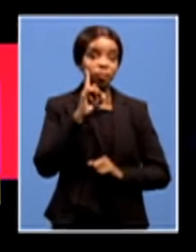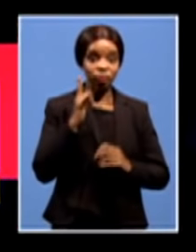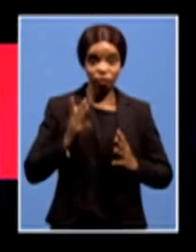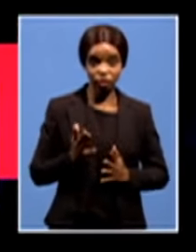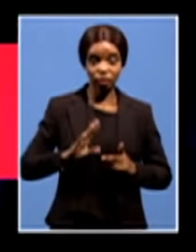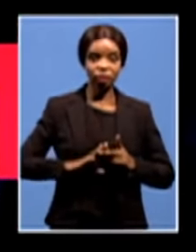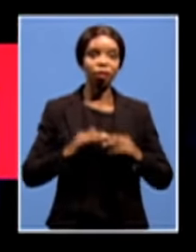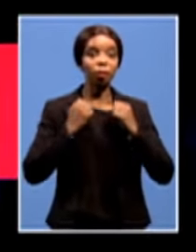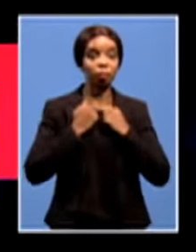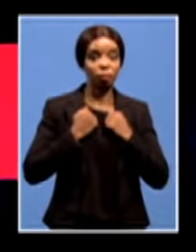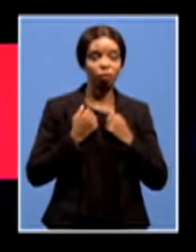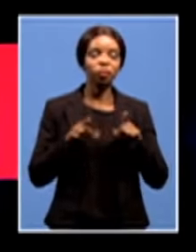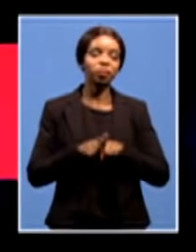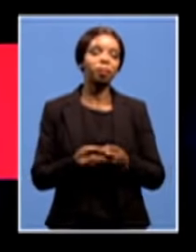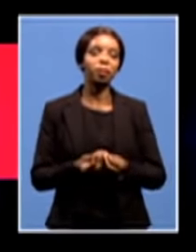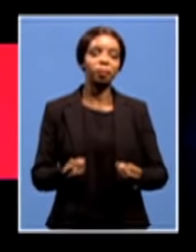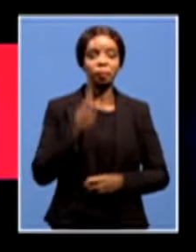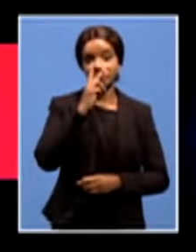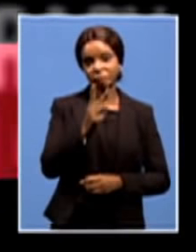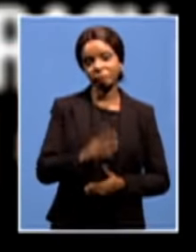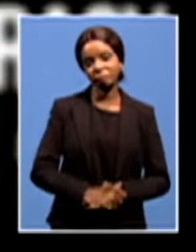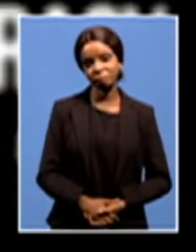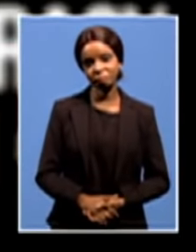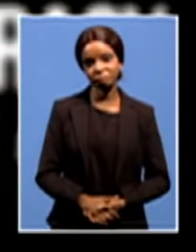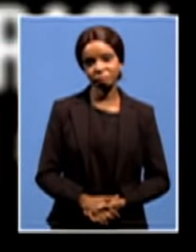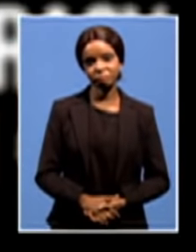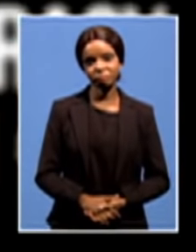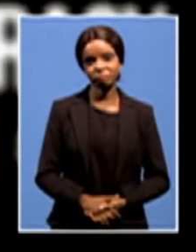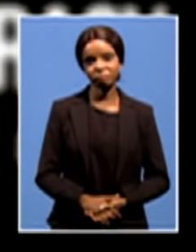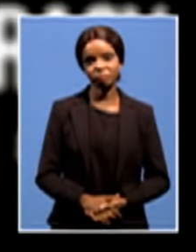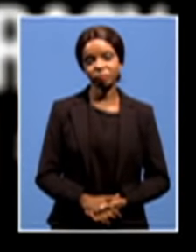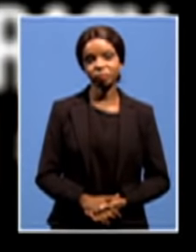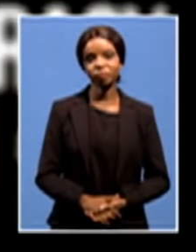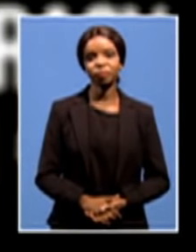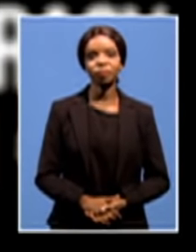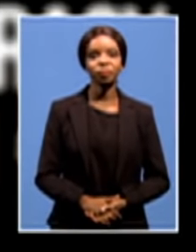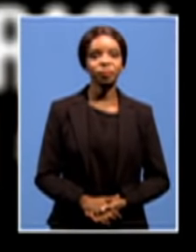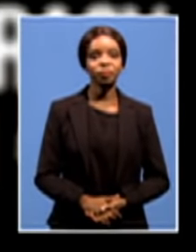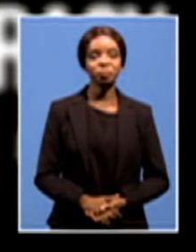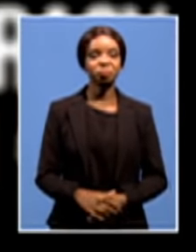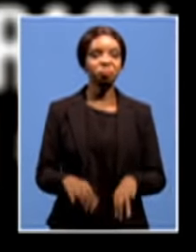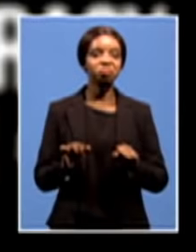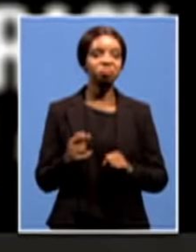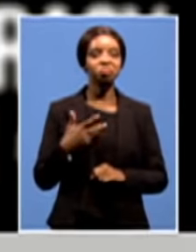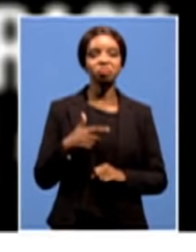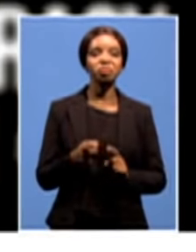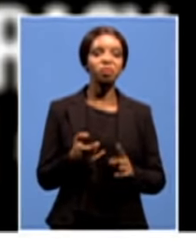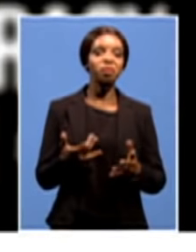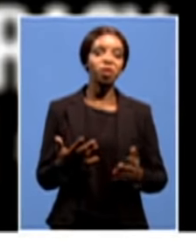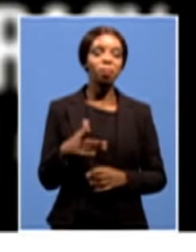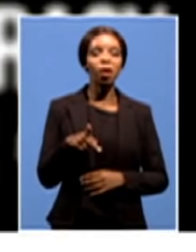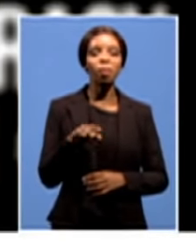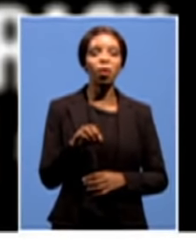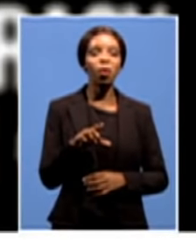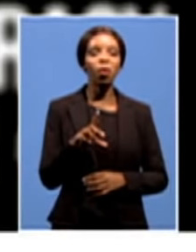and concerned citizens. Have a look. My area, that is the Pondoland. Whether you